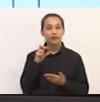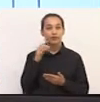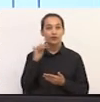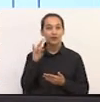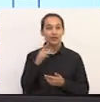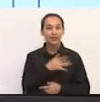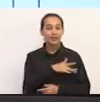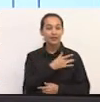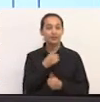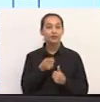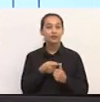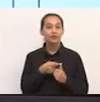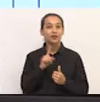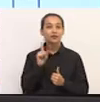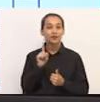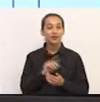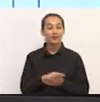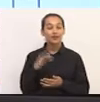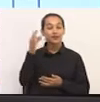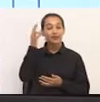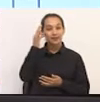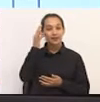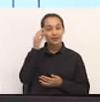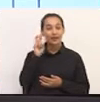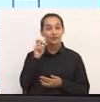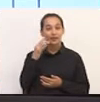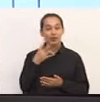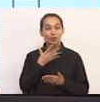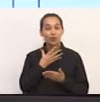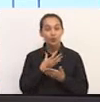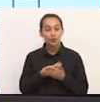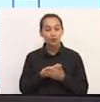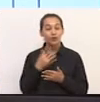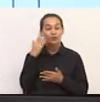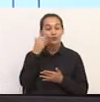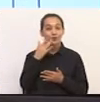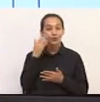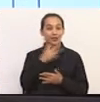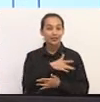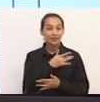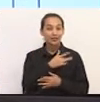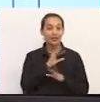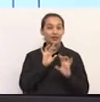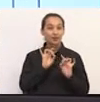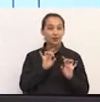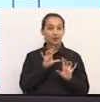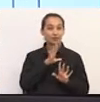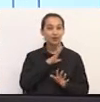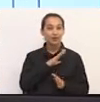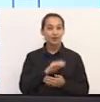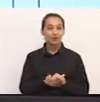barchinning kanizi. Esingizda bo'lsa, barchin o'z tushini mana shu kaniziga so'ylab bergan edi.